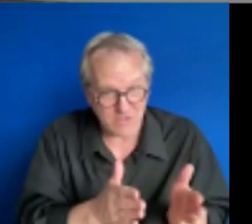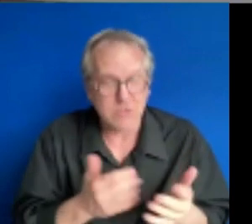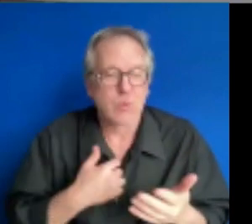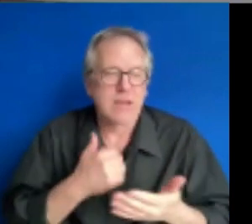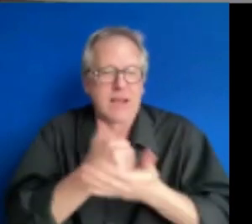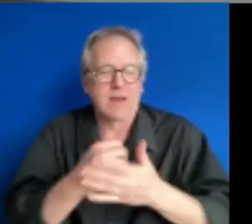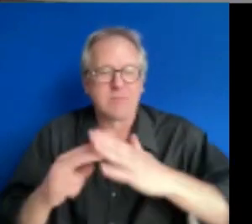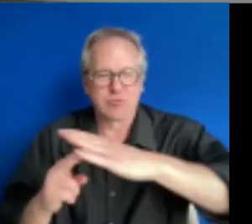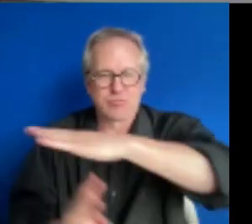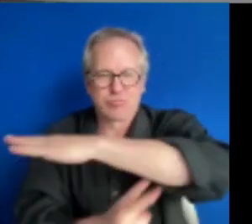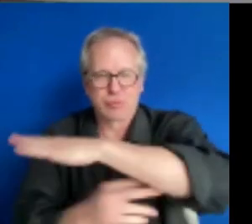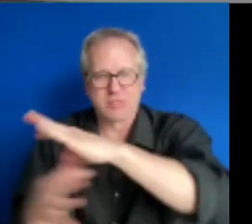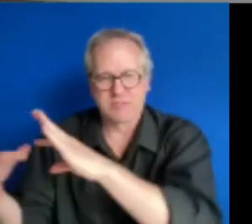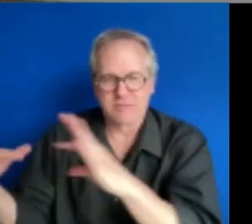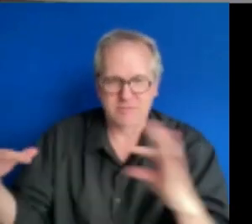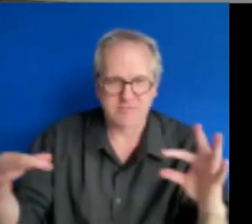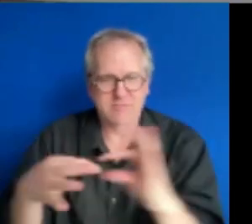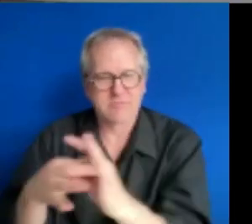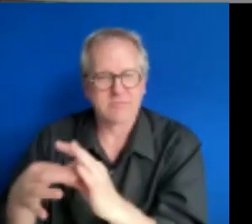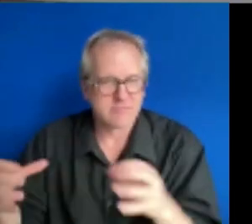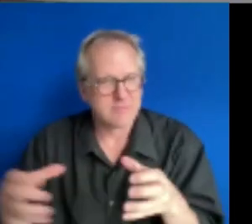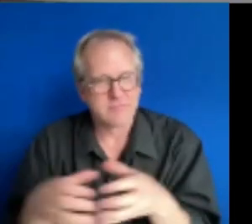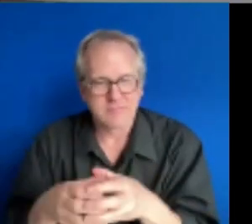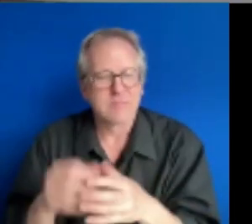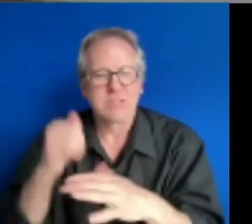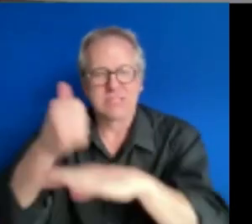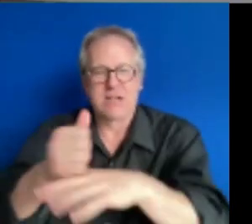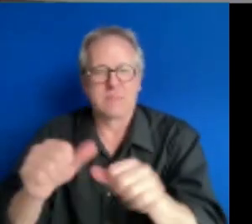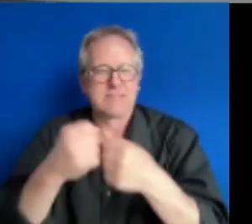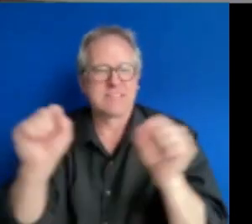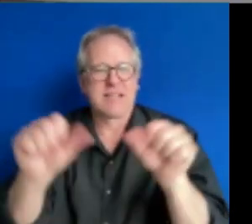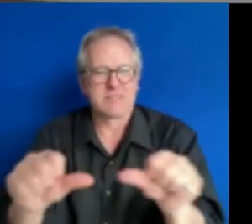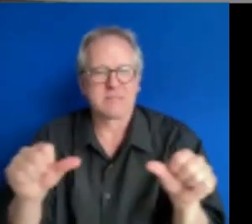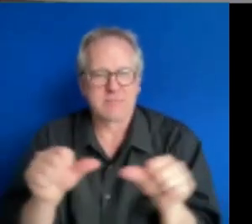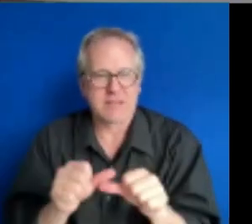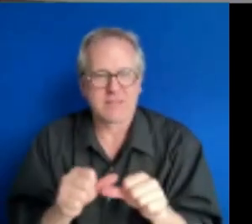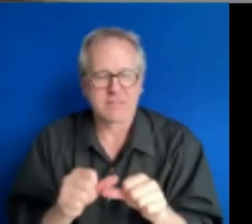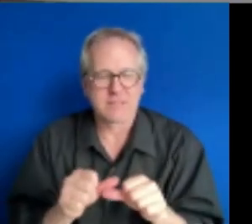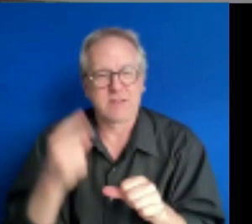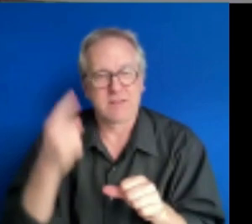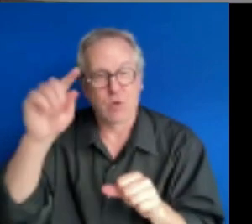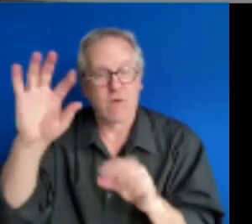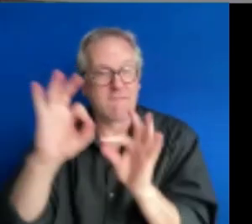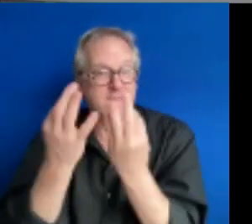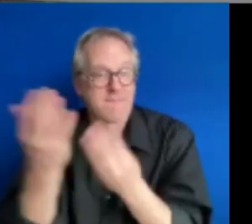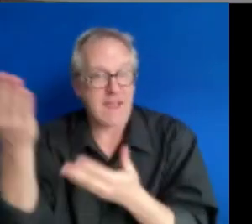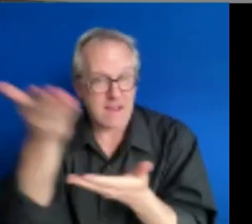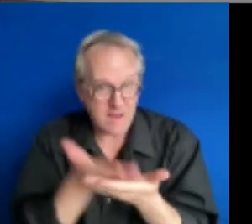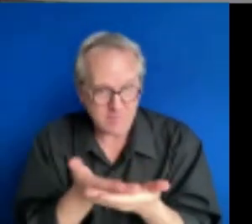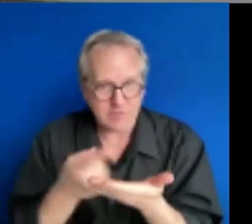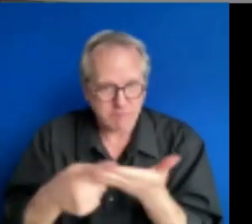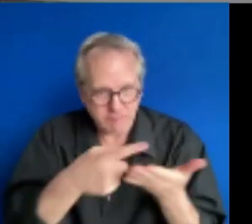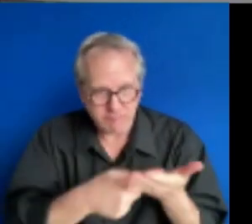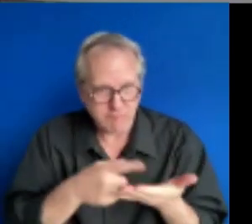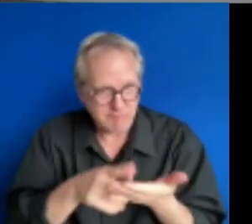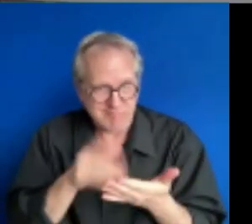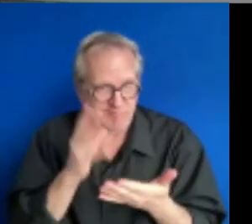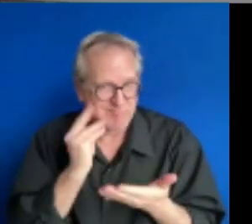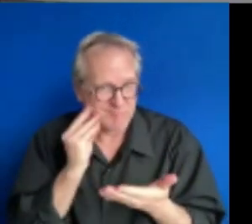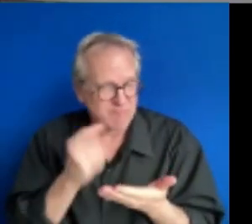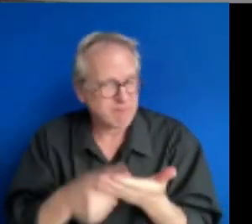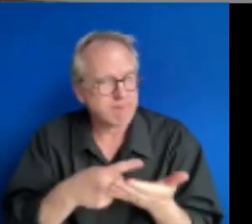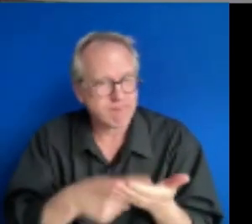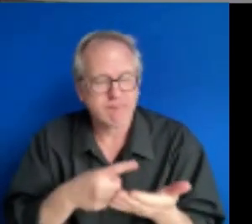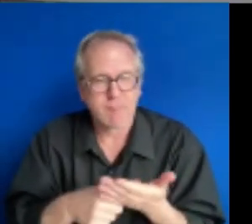bridge, to help provide safe spaces for families to talk about their experiences